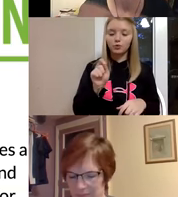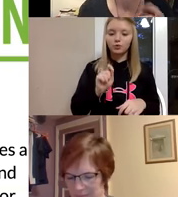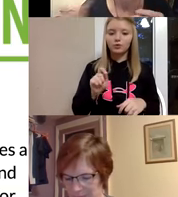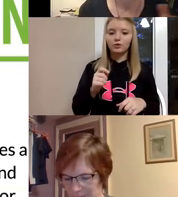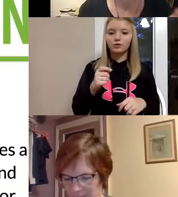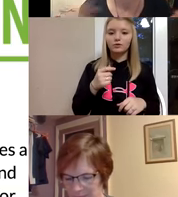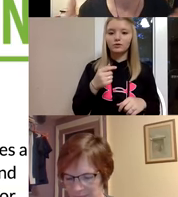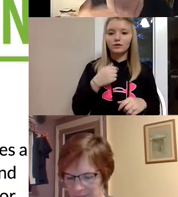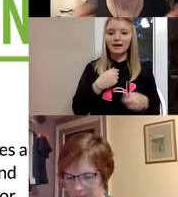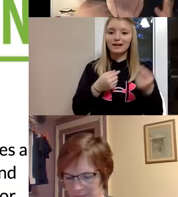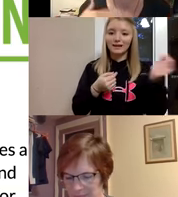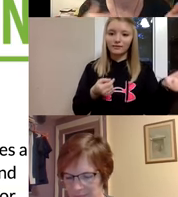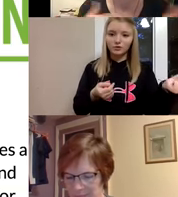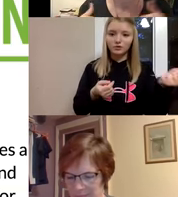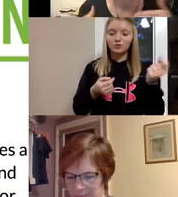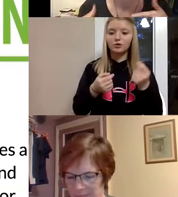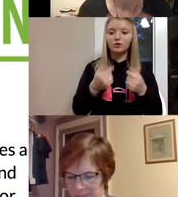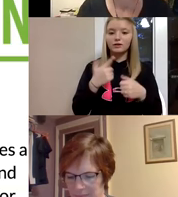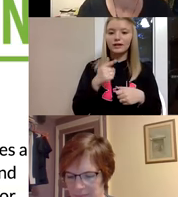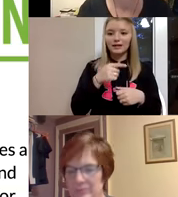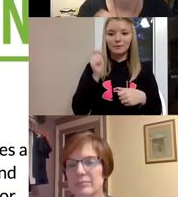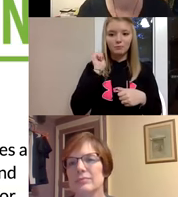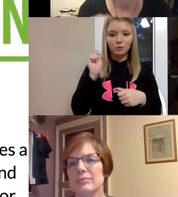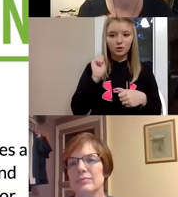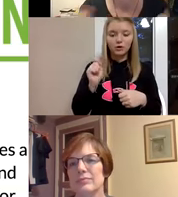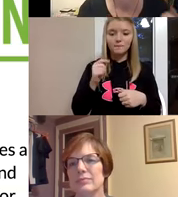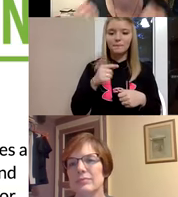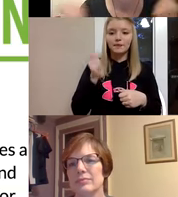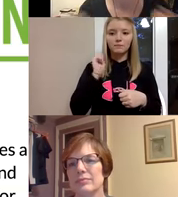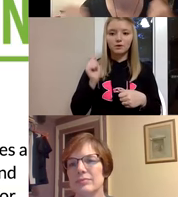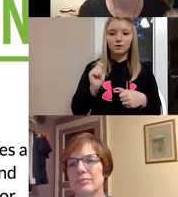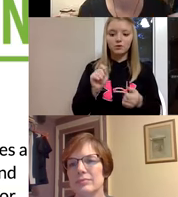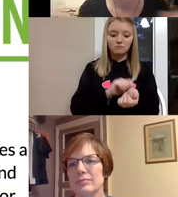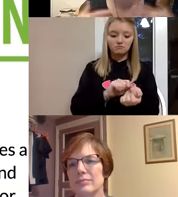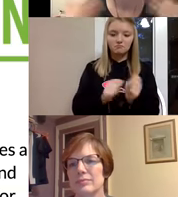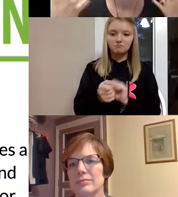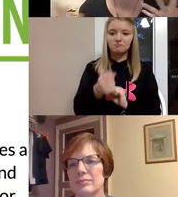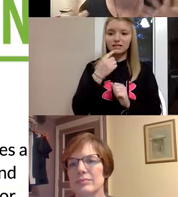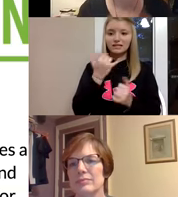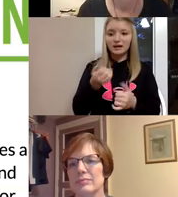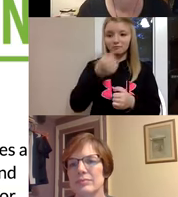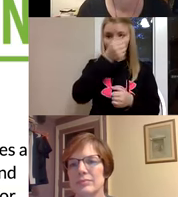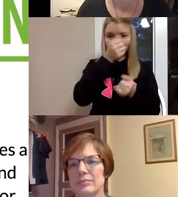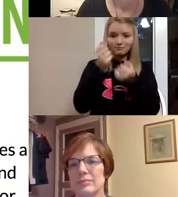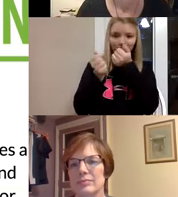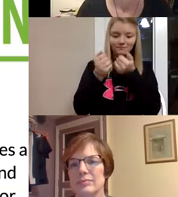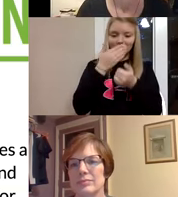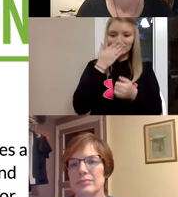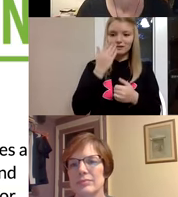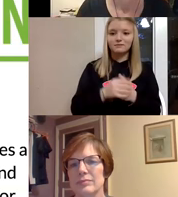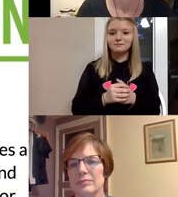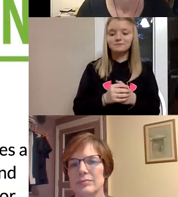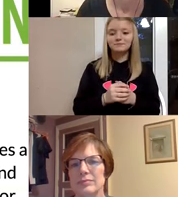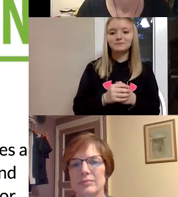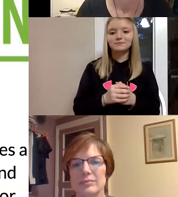you know, handed it over and let him put it on. He just put it on his wrist. I said, okay, now smell your wrist, you know, smell this oil. And